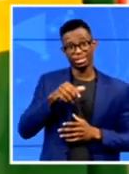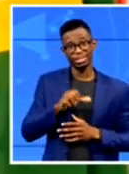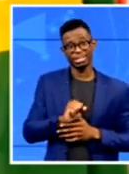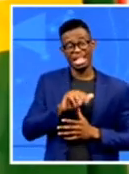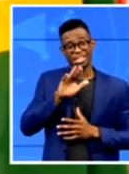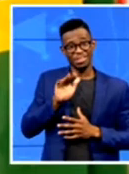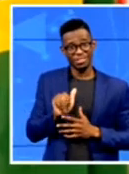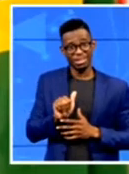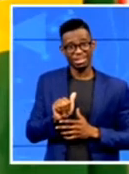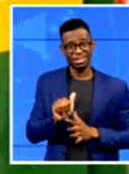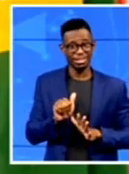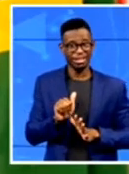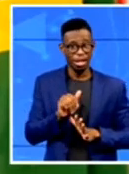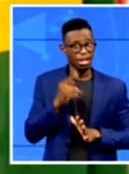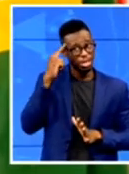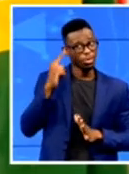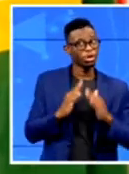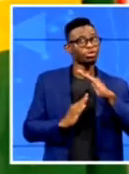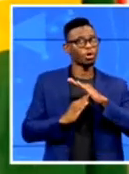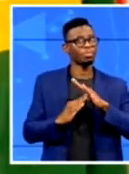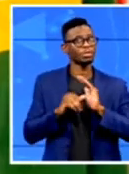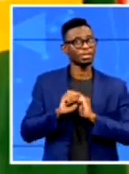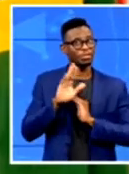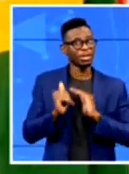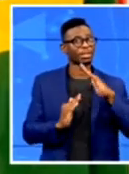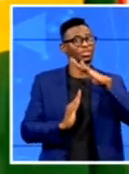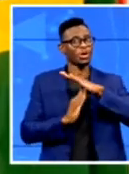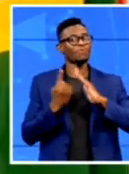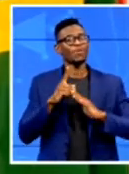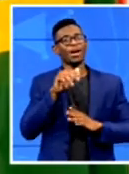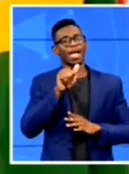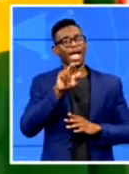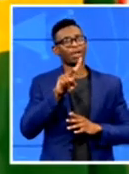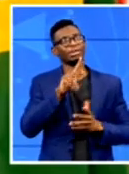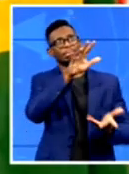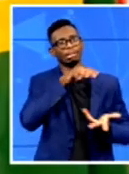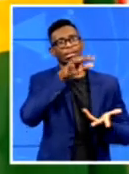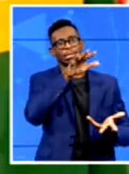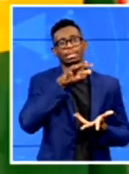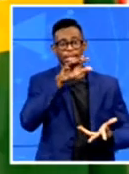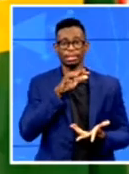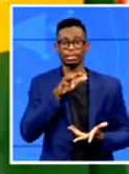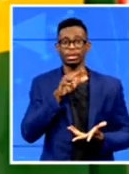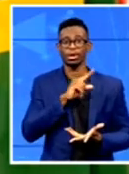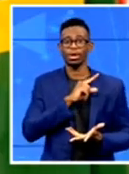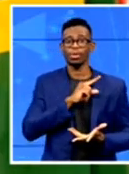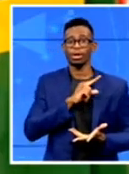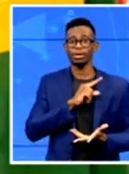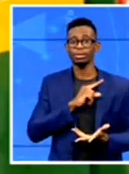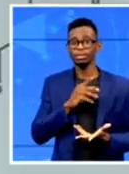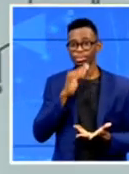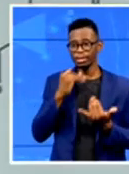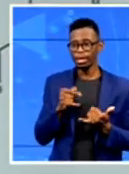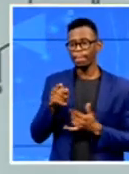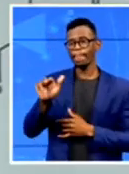of ARVs in the world, and certainly 100% of the APIs used to make ARVs are